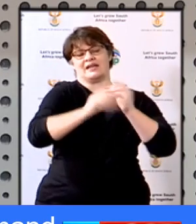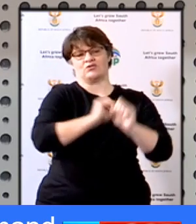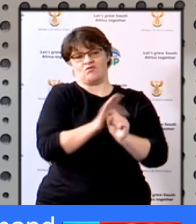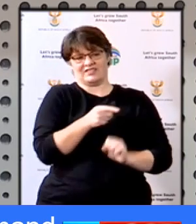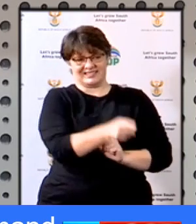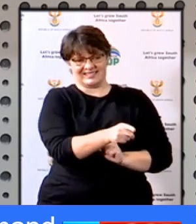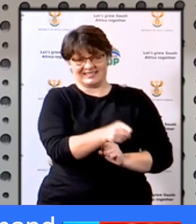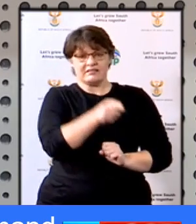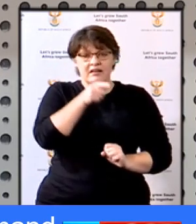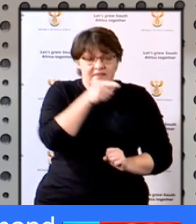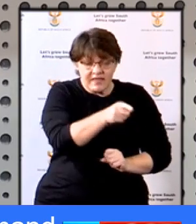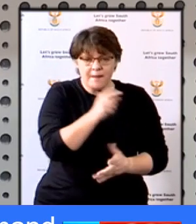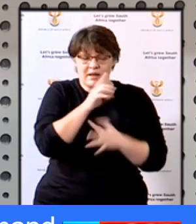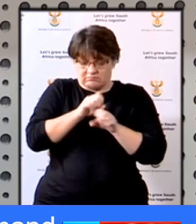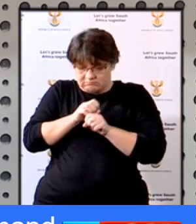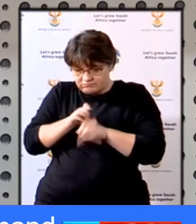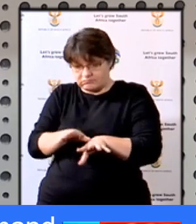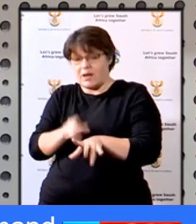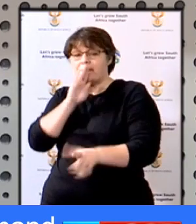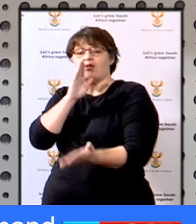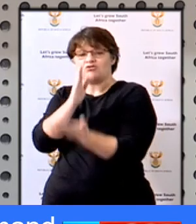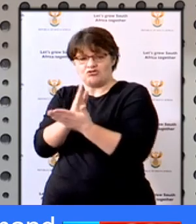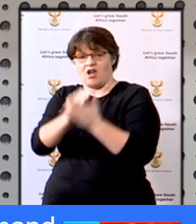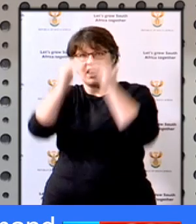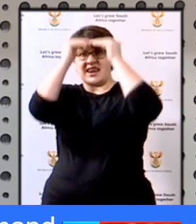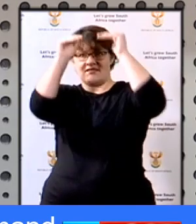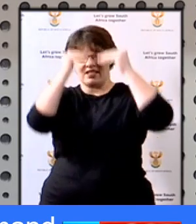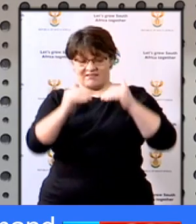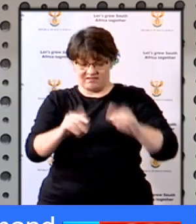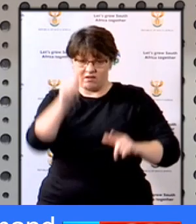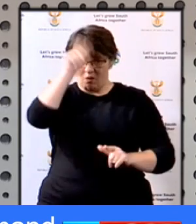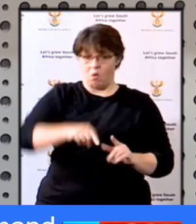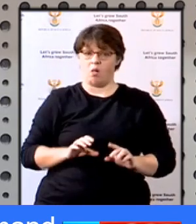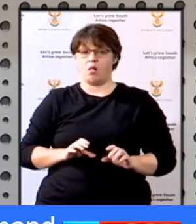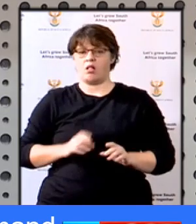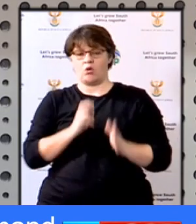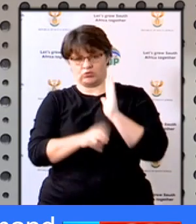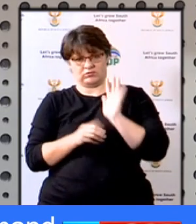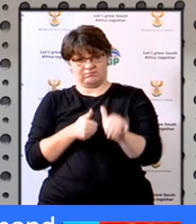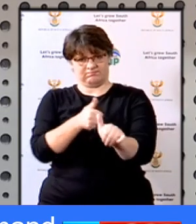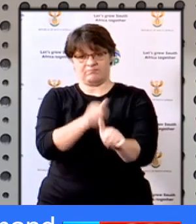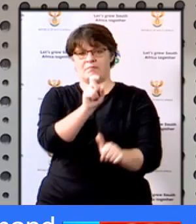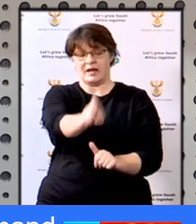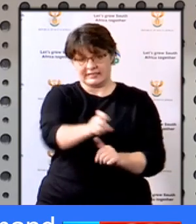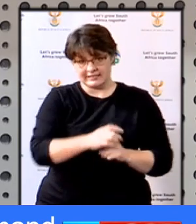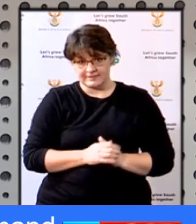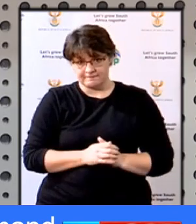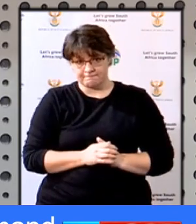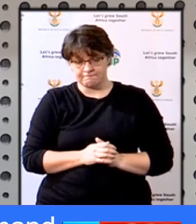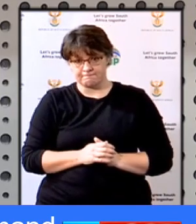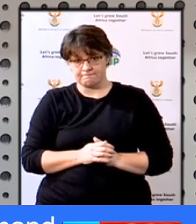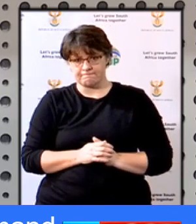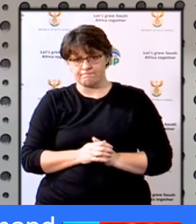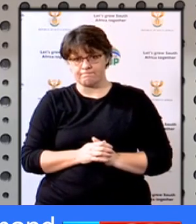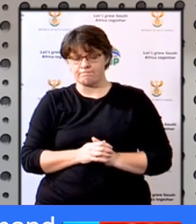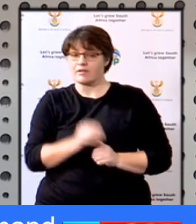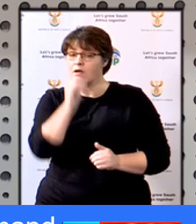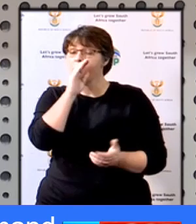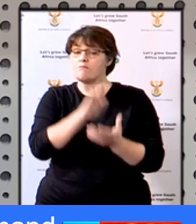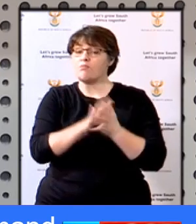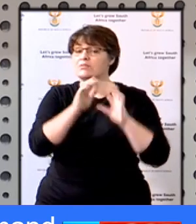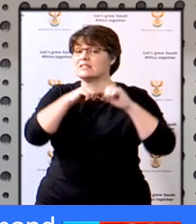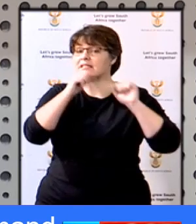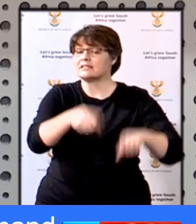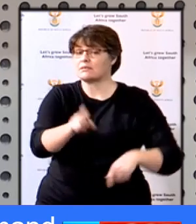just reinforce this message at every level. And ultimately, the most important guarantee of the